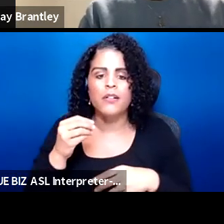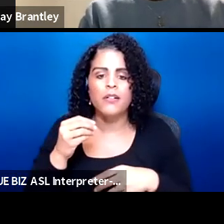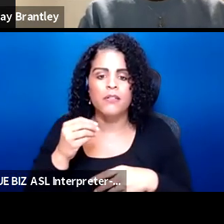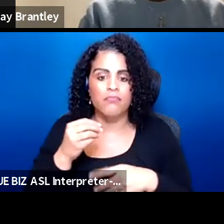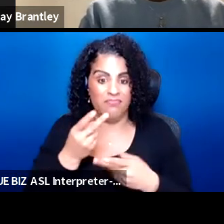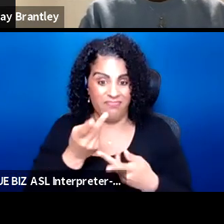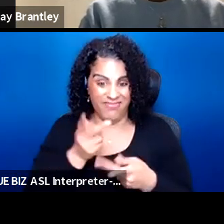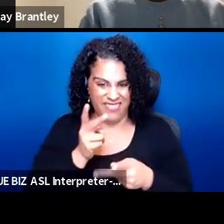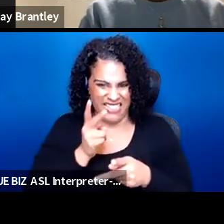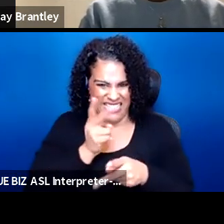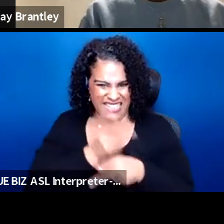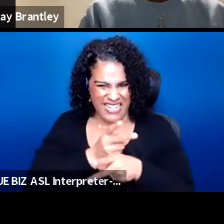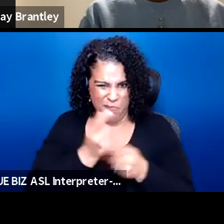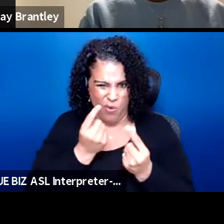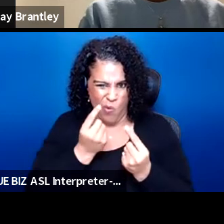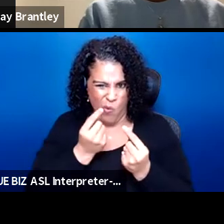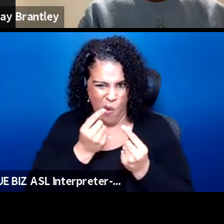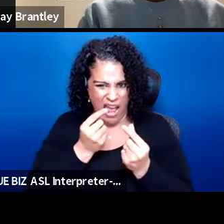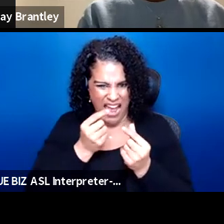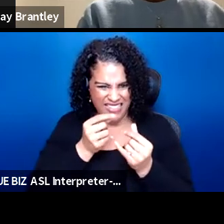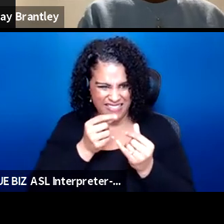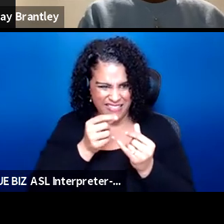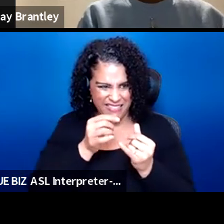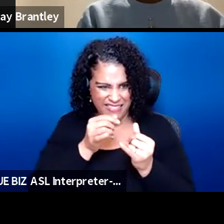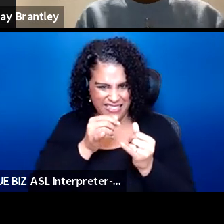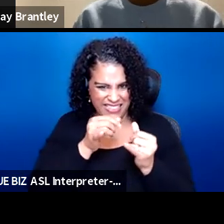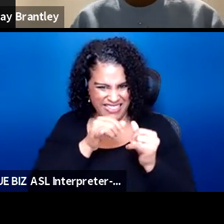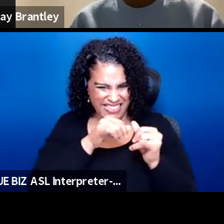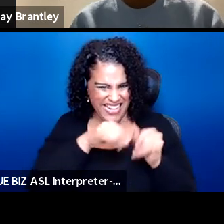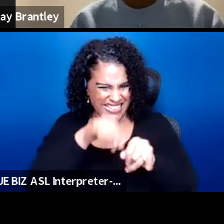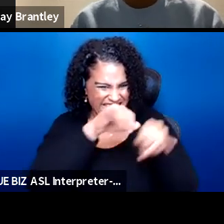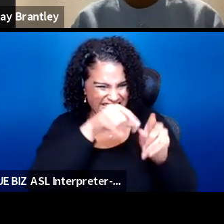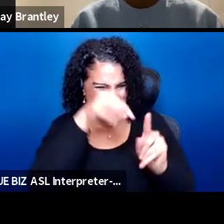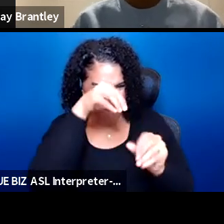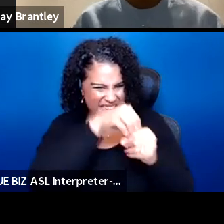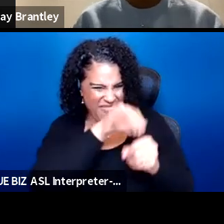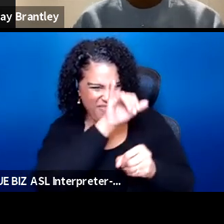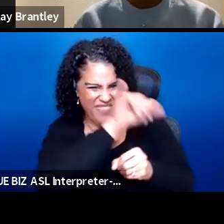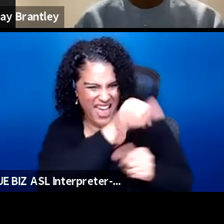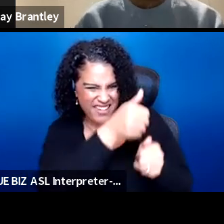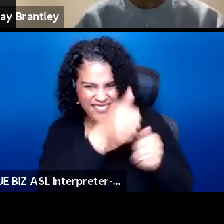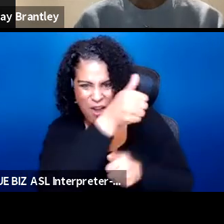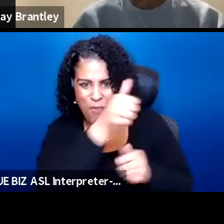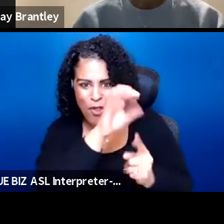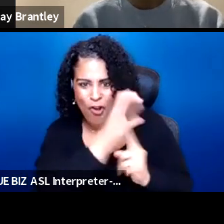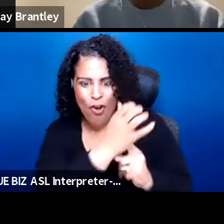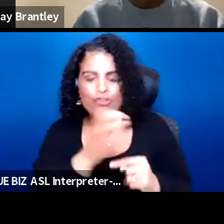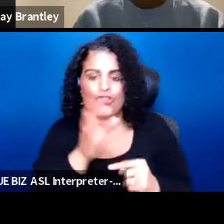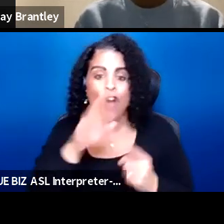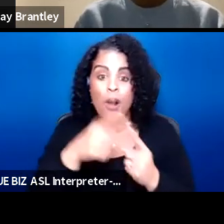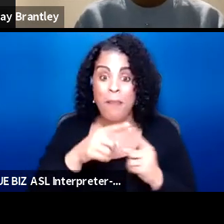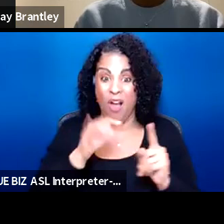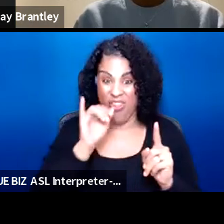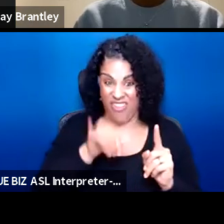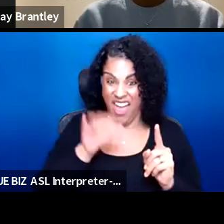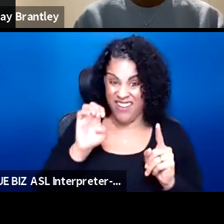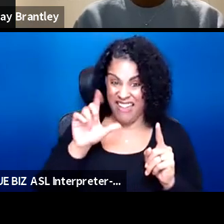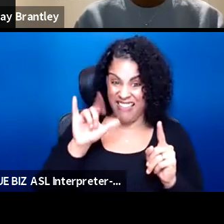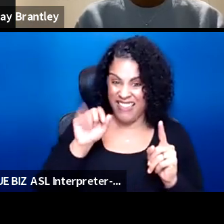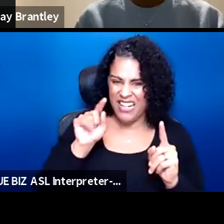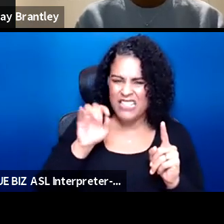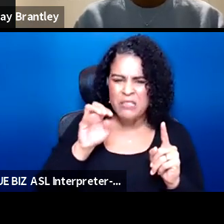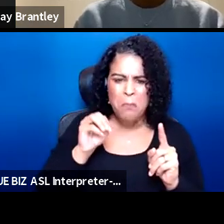consistent around that dominant culture. And so I think when we talk about elitism, we must ask ourselves, like,